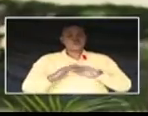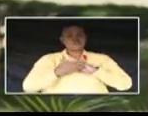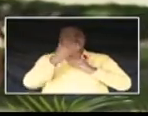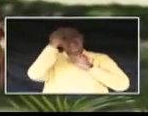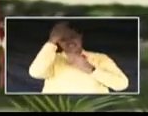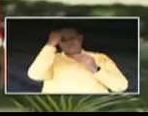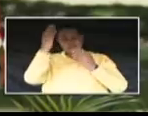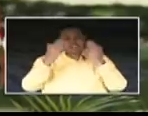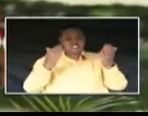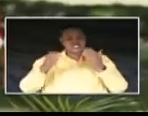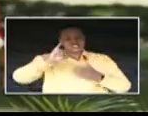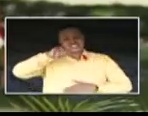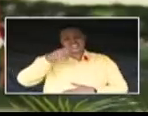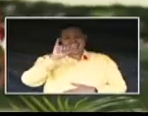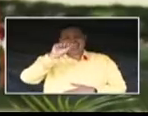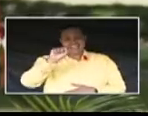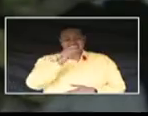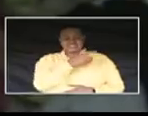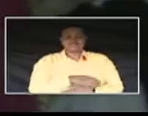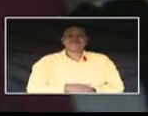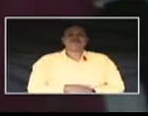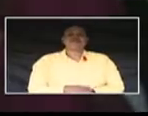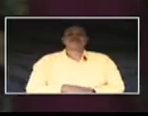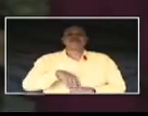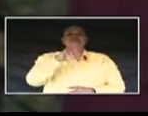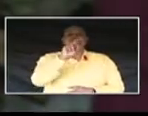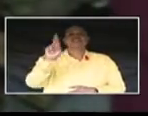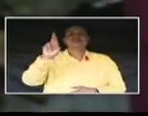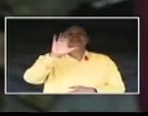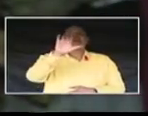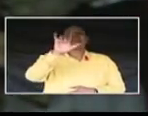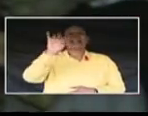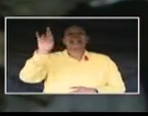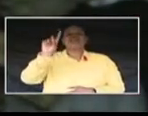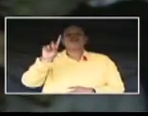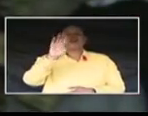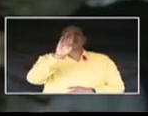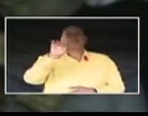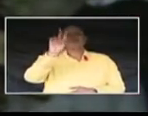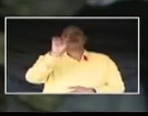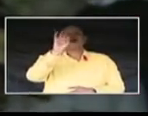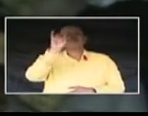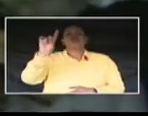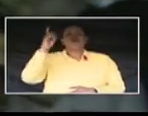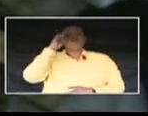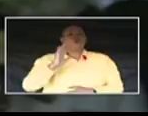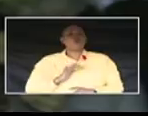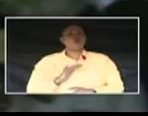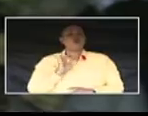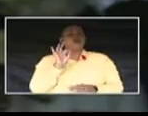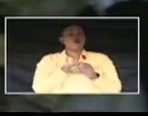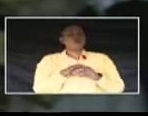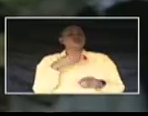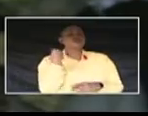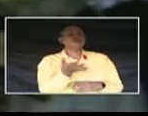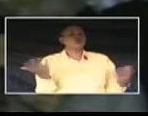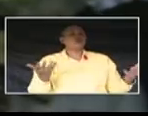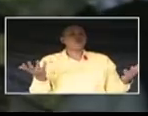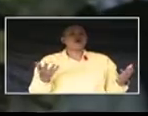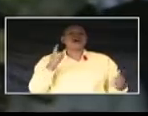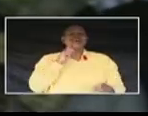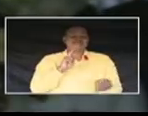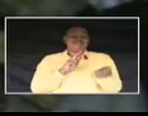Information Service, that's the JIS. Dr. Clifford Augustus Bradford for outstanding contribution to the field of